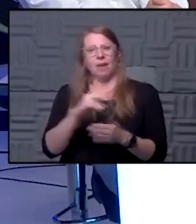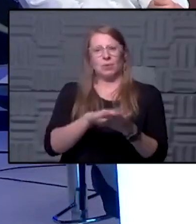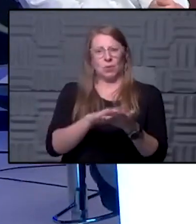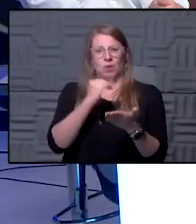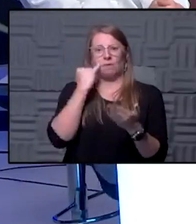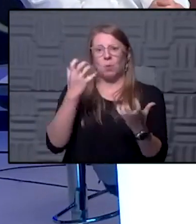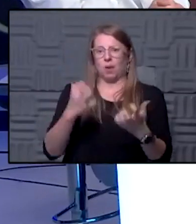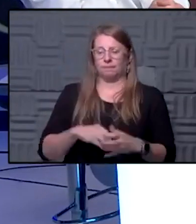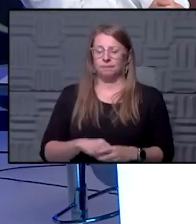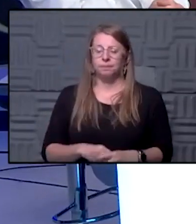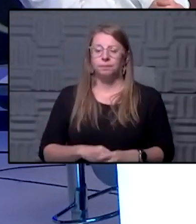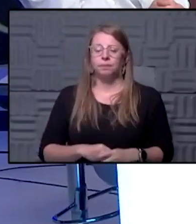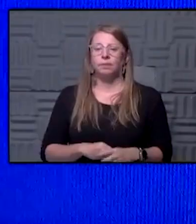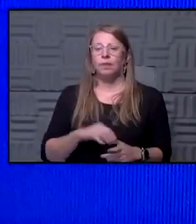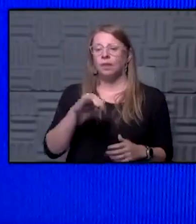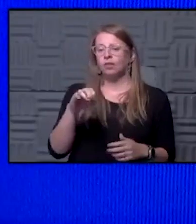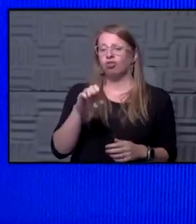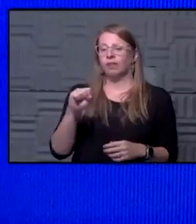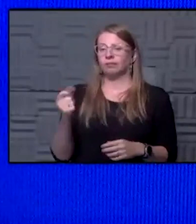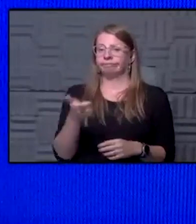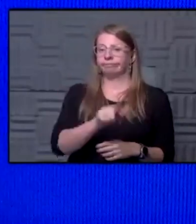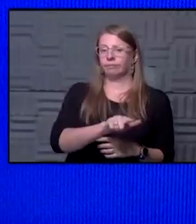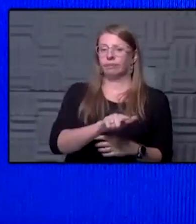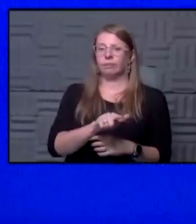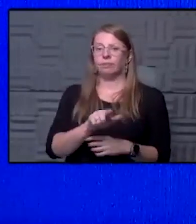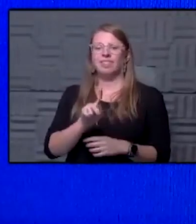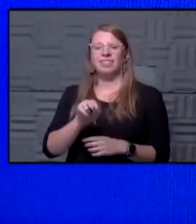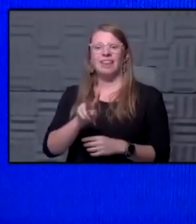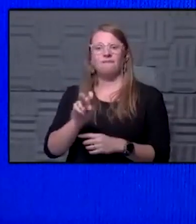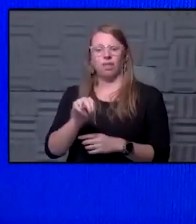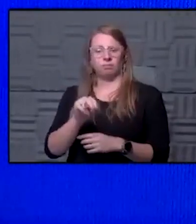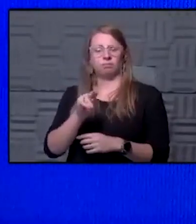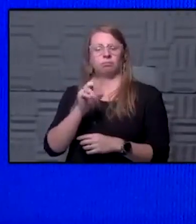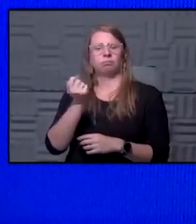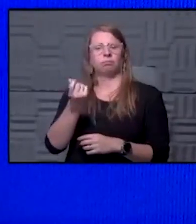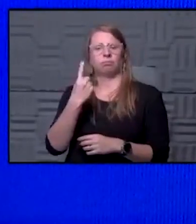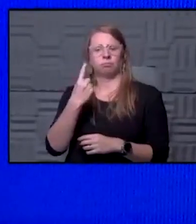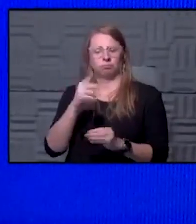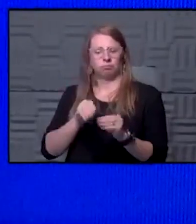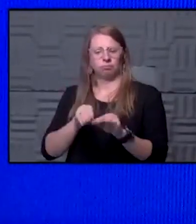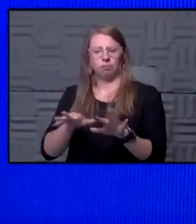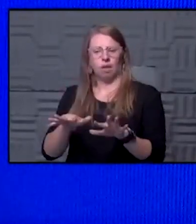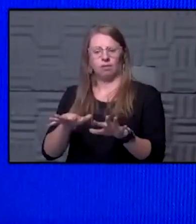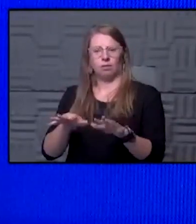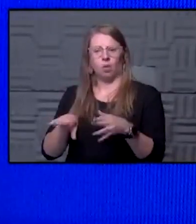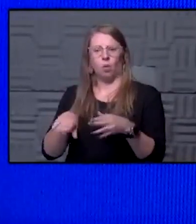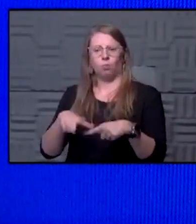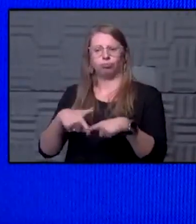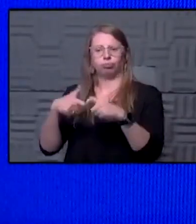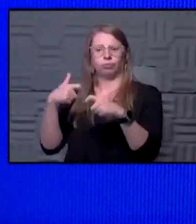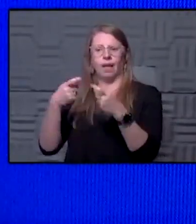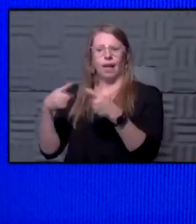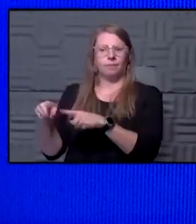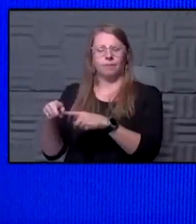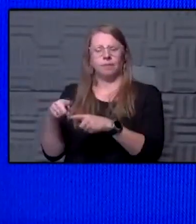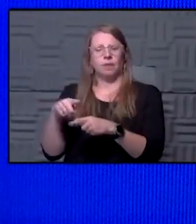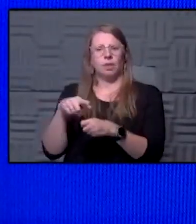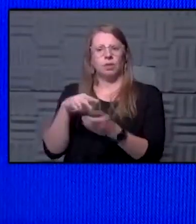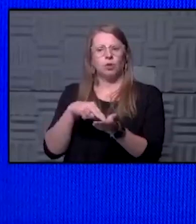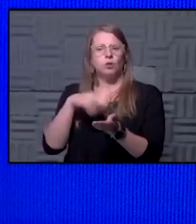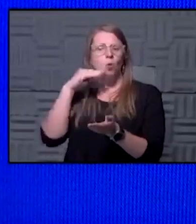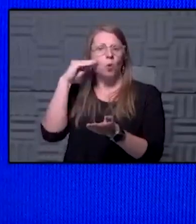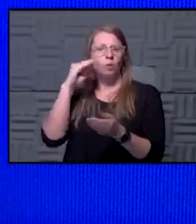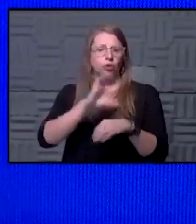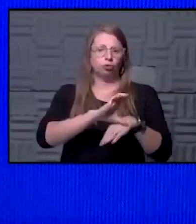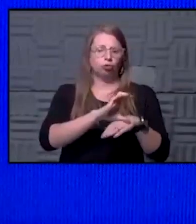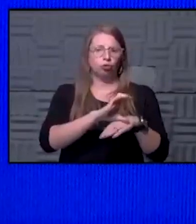Jess, what do we got? Okay, so Kevin says, we've heard of outbreaks in nursing homes. Have we seen anything like that in churches, either locally or